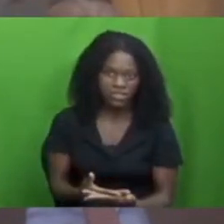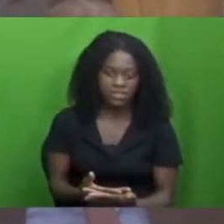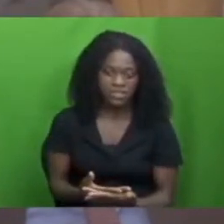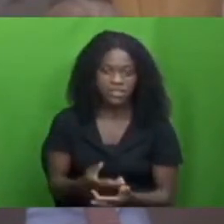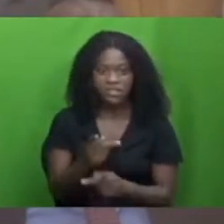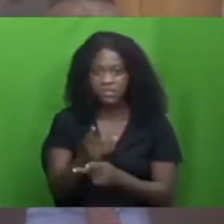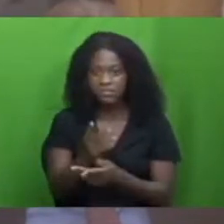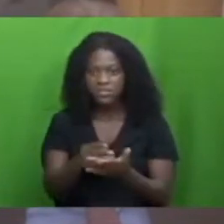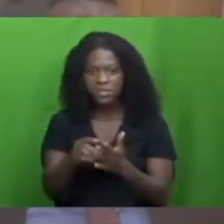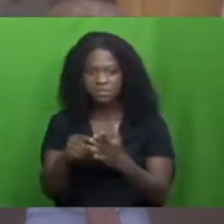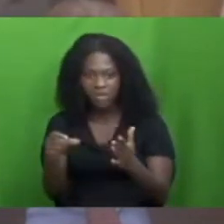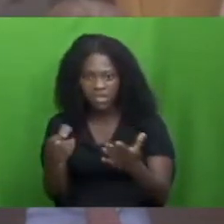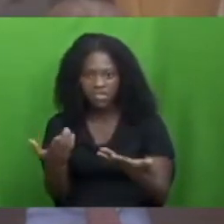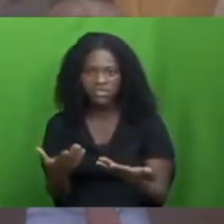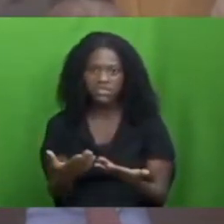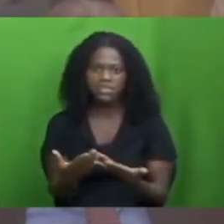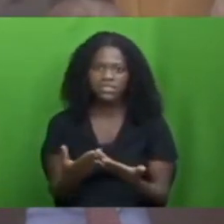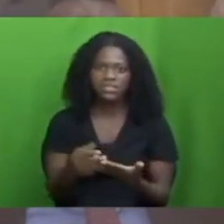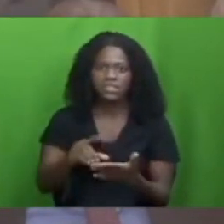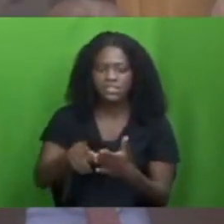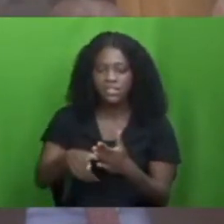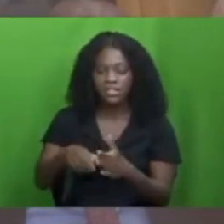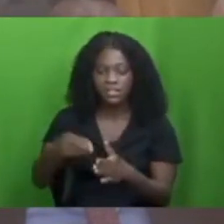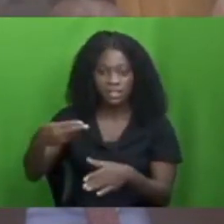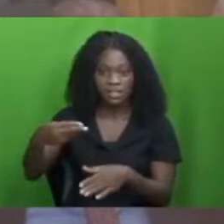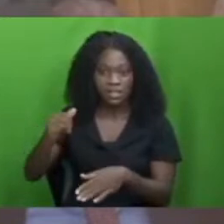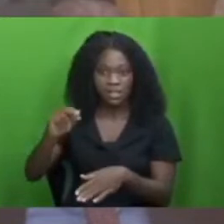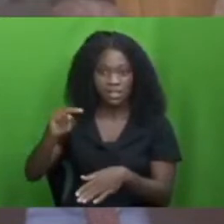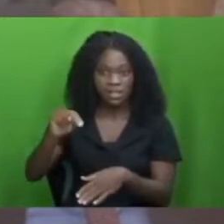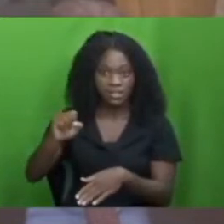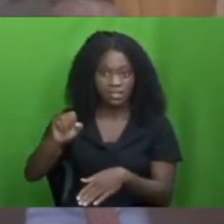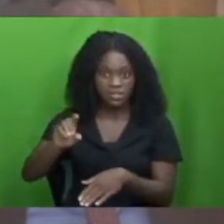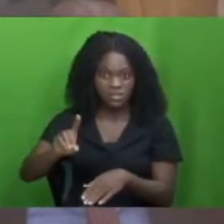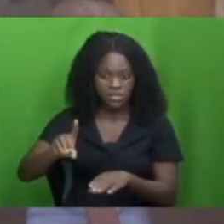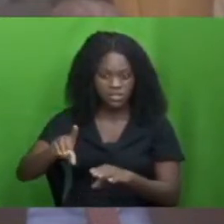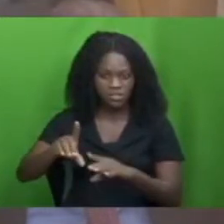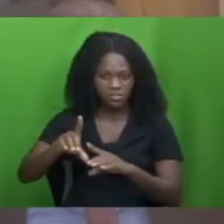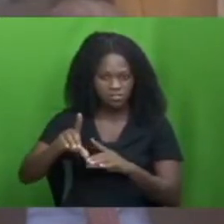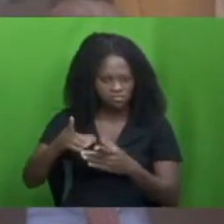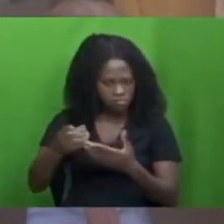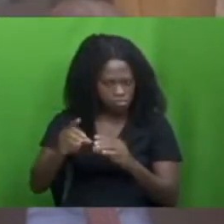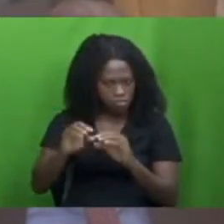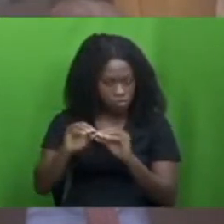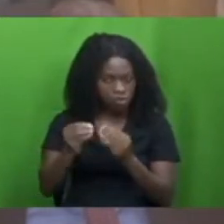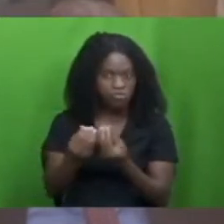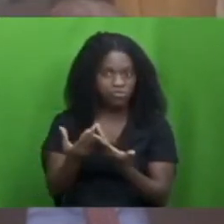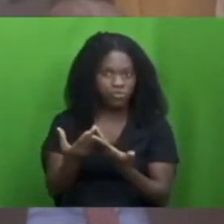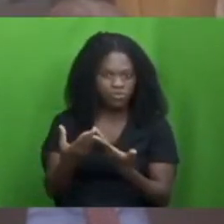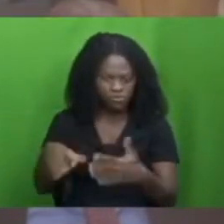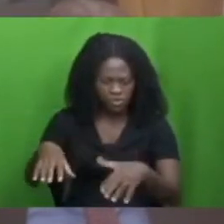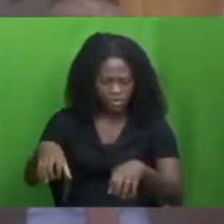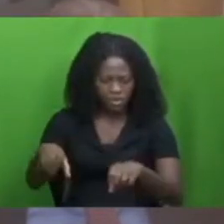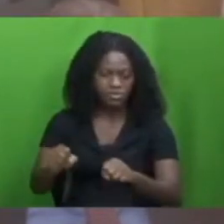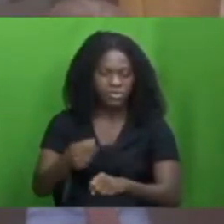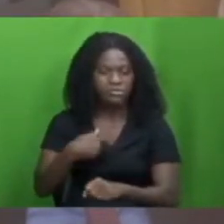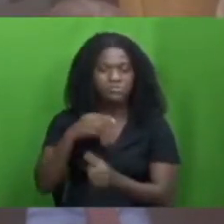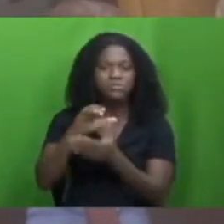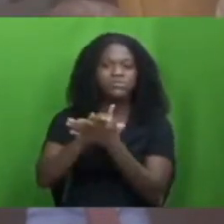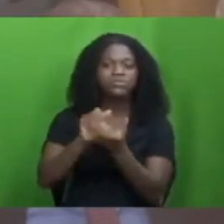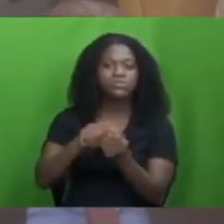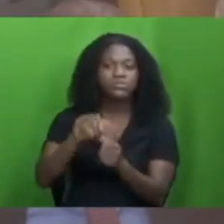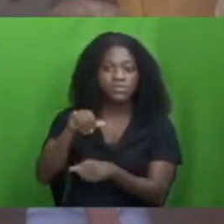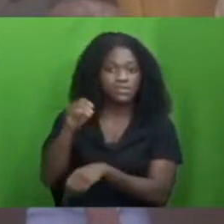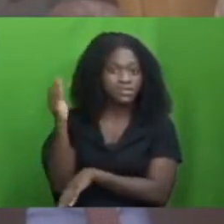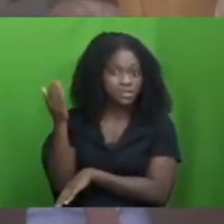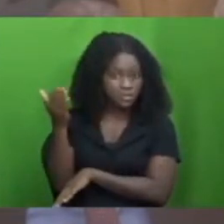what is the original document that he was reading, but skipped some portions and left some details so that the Hansard office